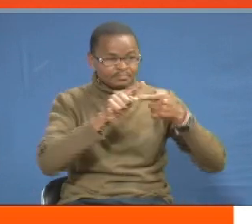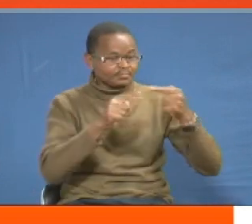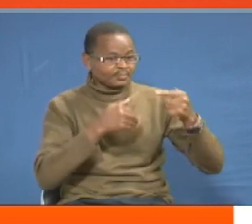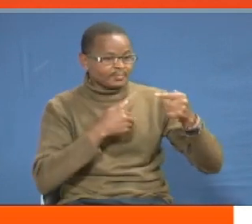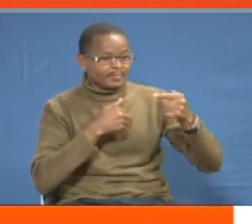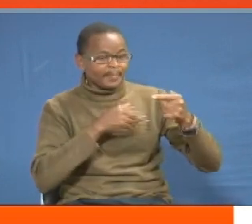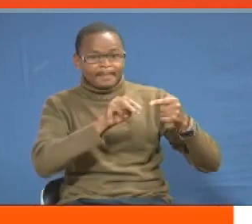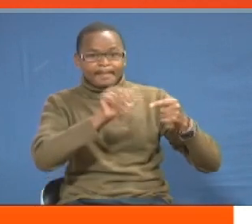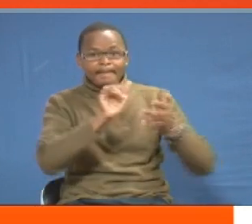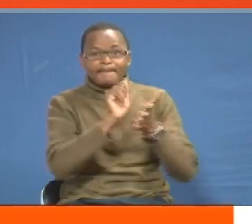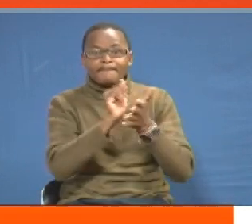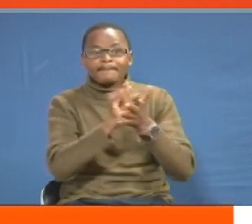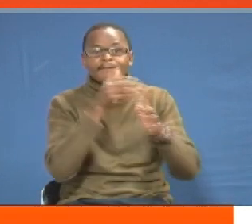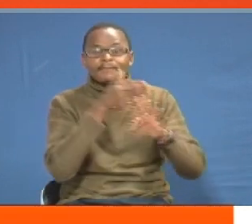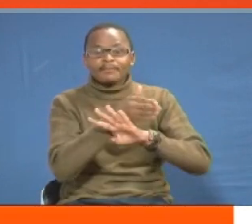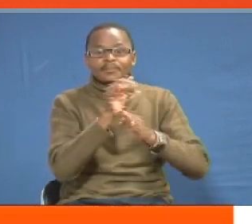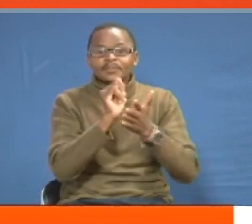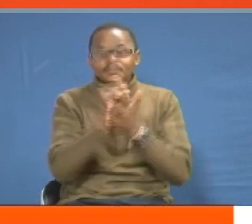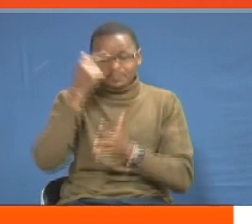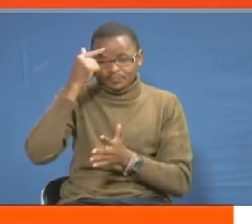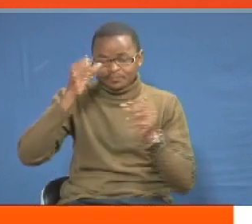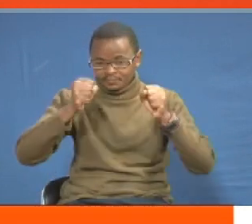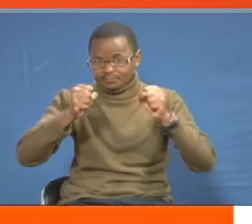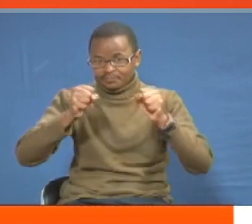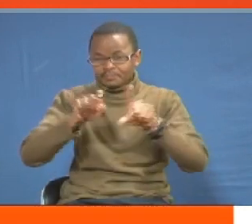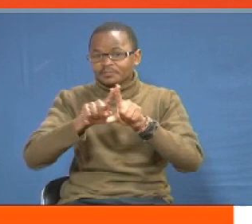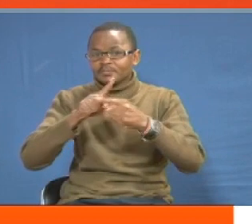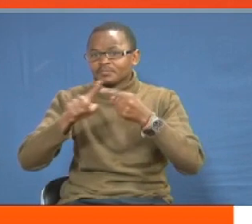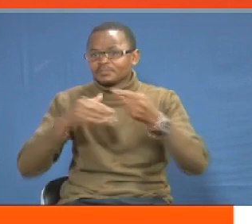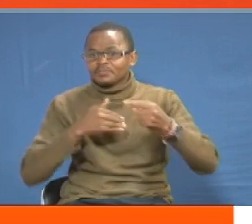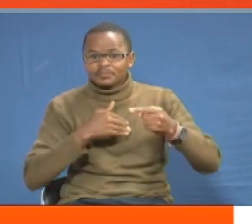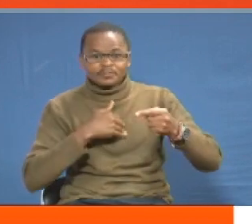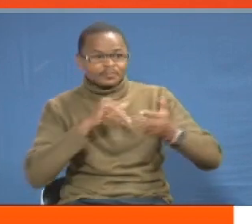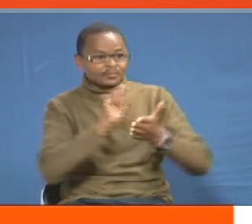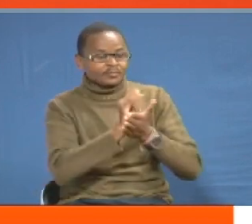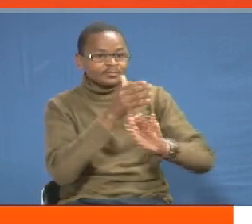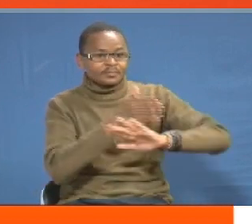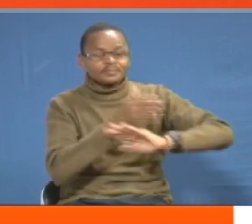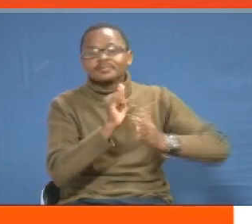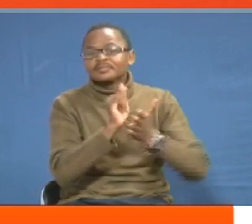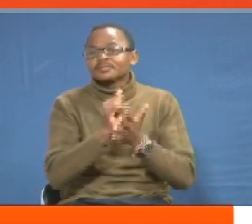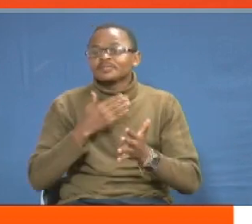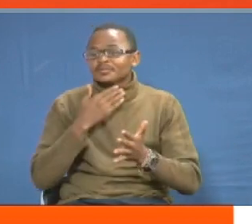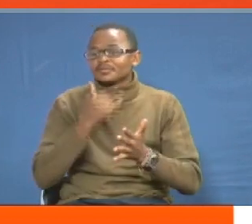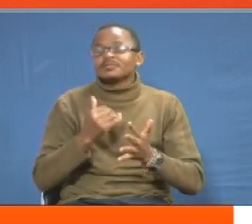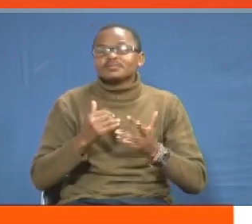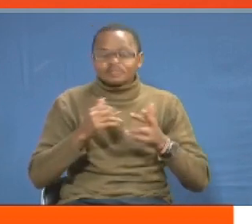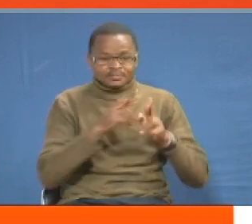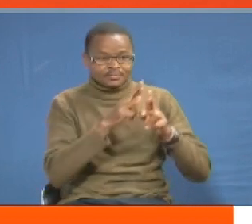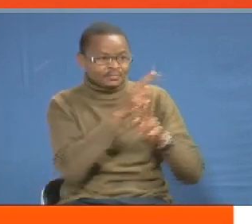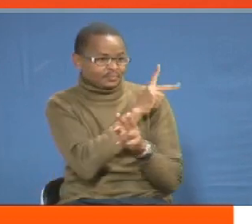an awakening to us that we continue strengthening not only the girls, but also the parents, their